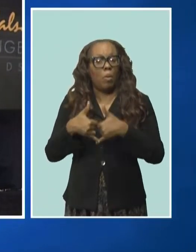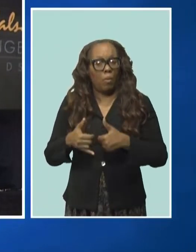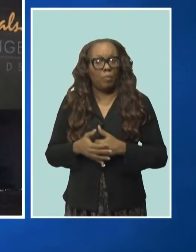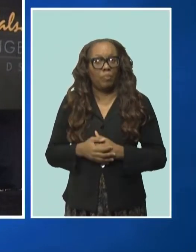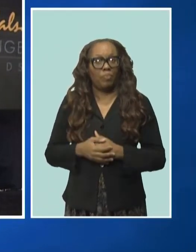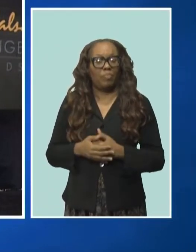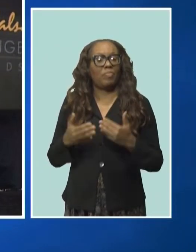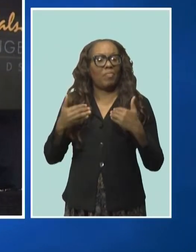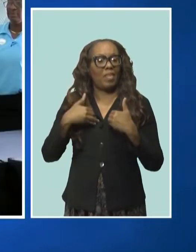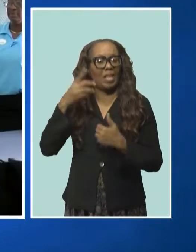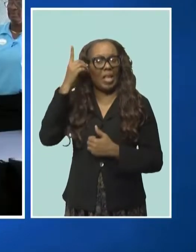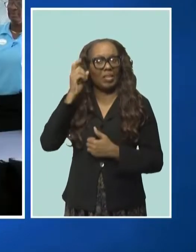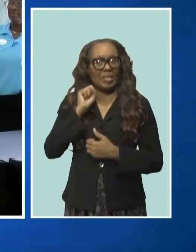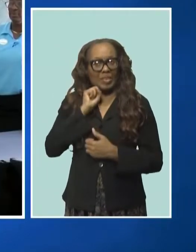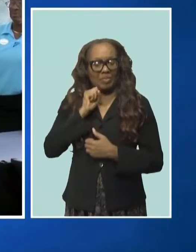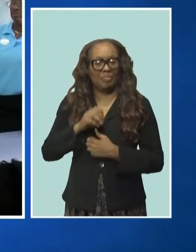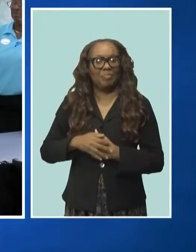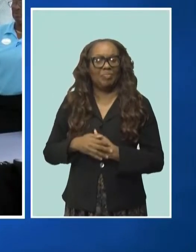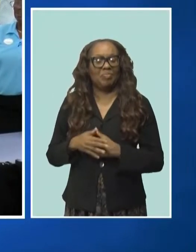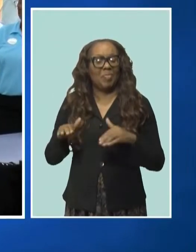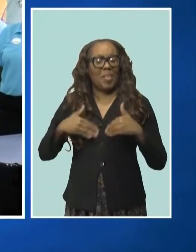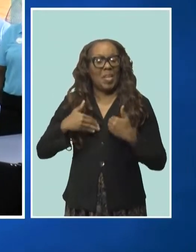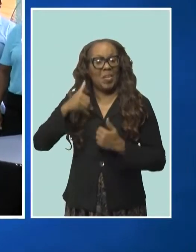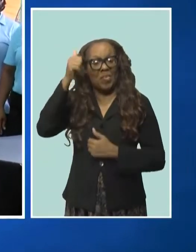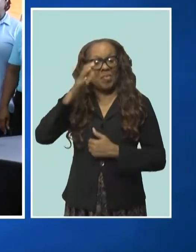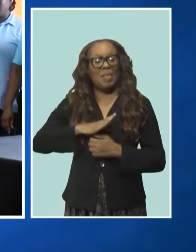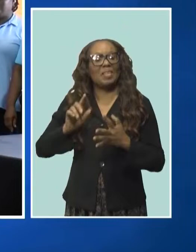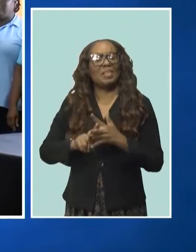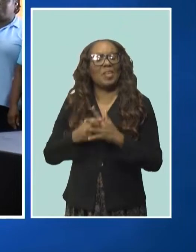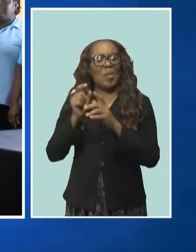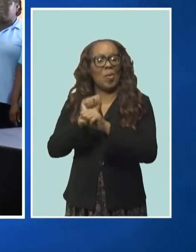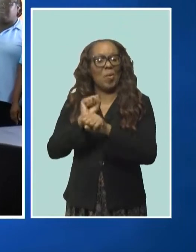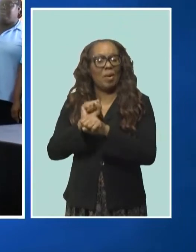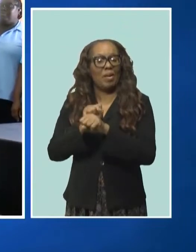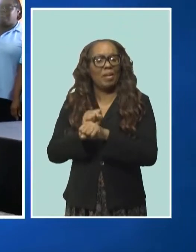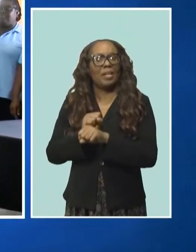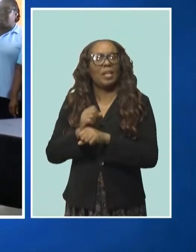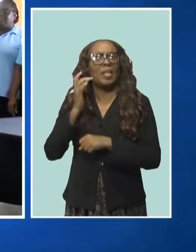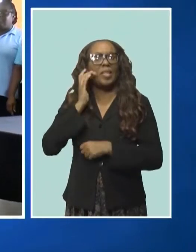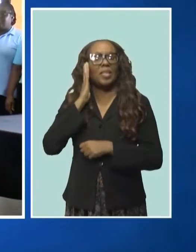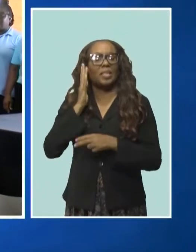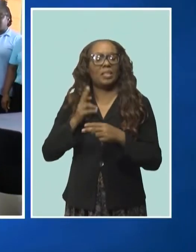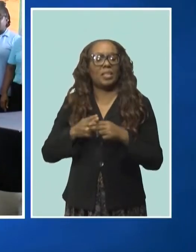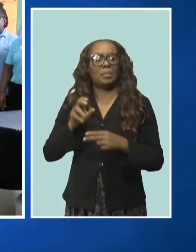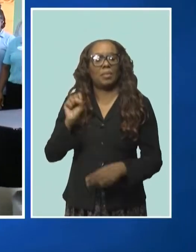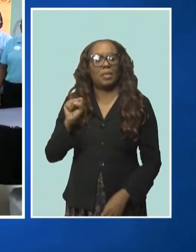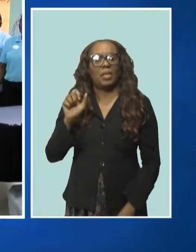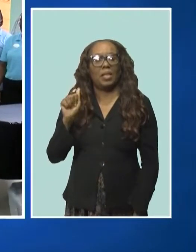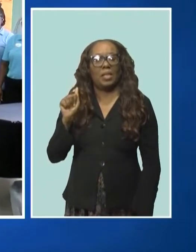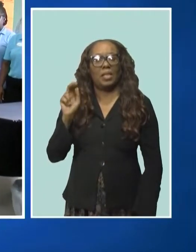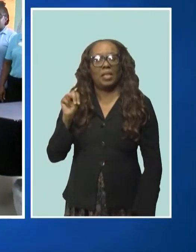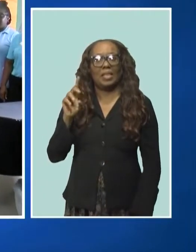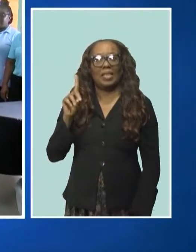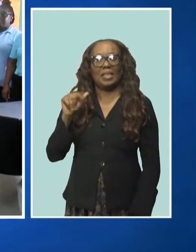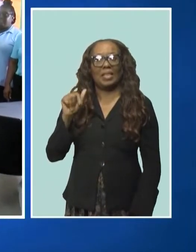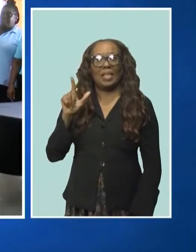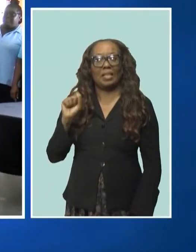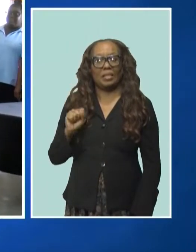he has Down syndrome. The young man started at Sandals through an attachment from his former school, Ann Hill.